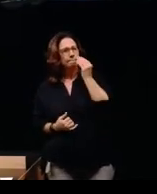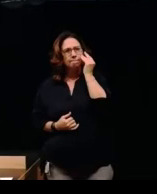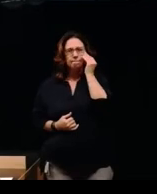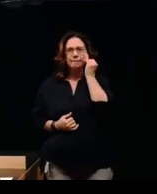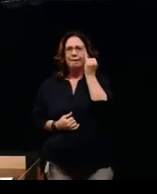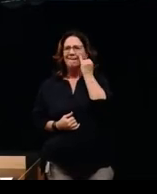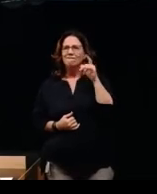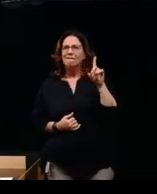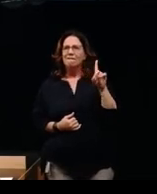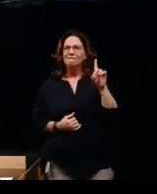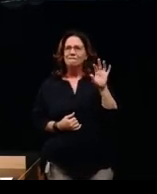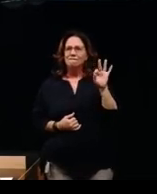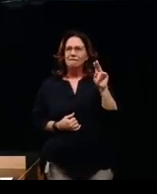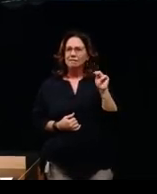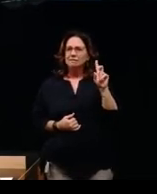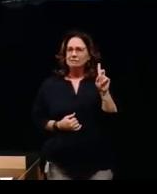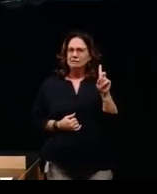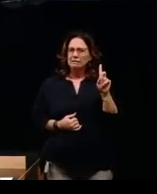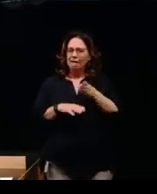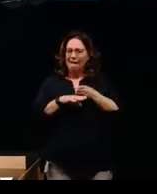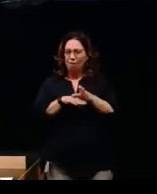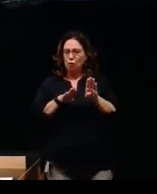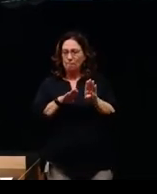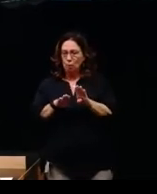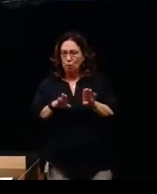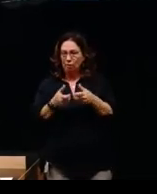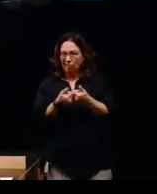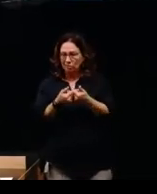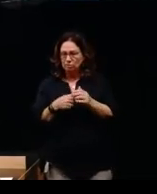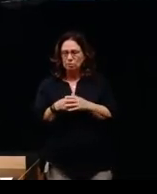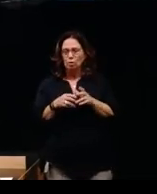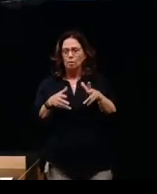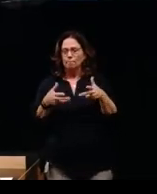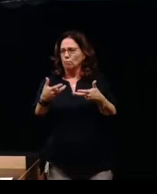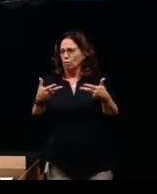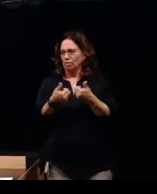FND after, for example, a motor vehicle accident, the